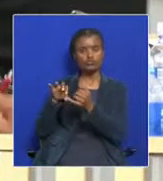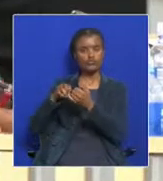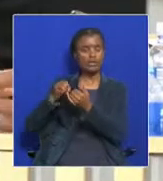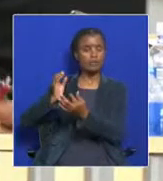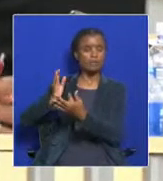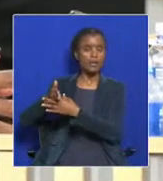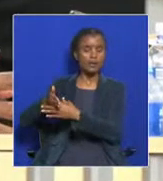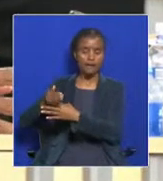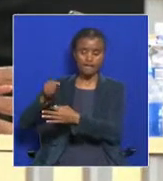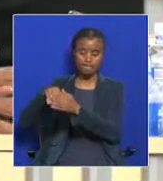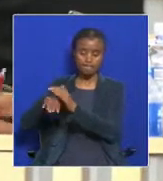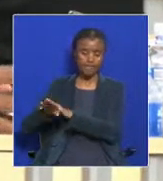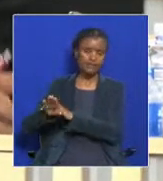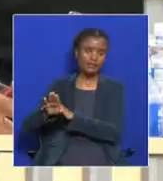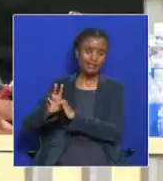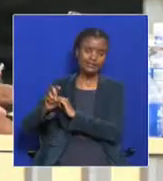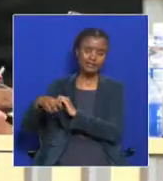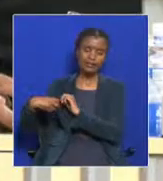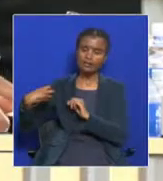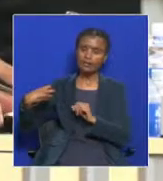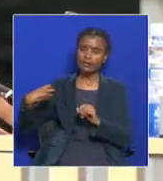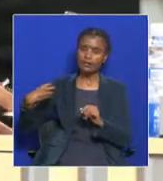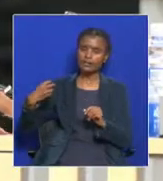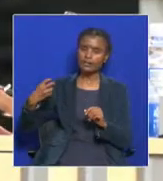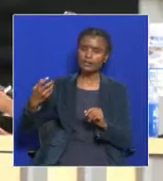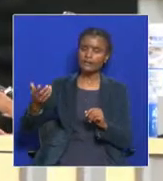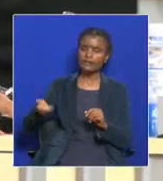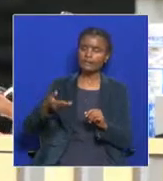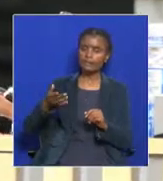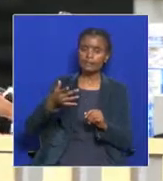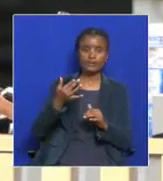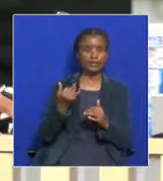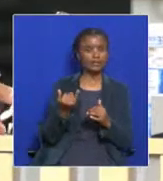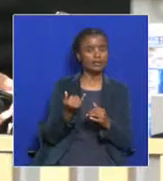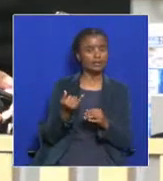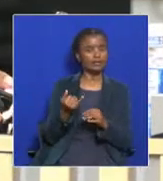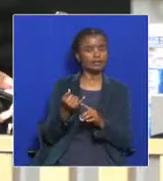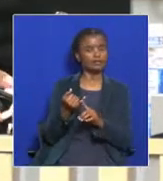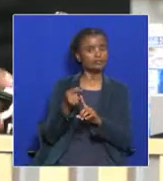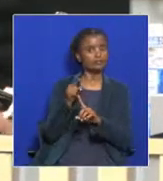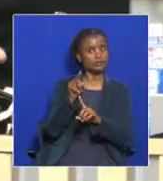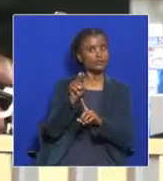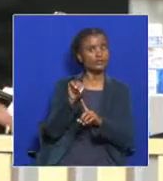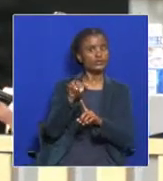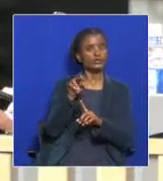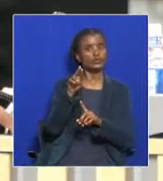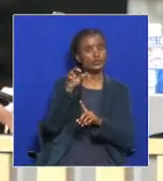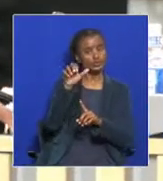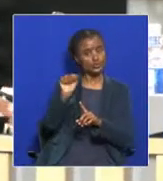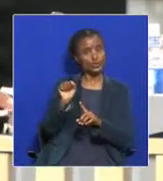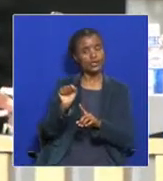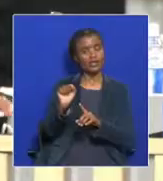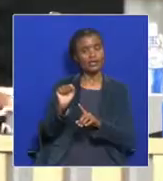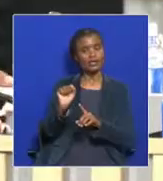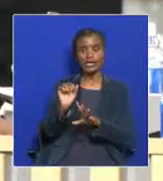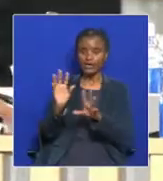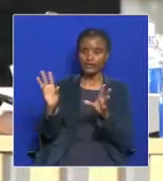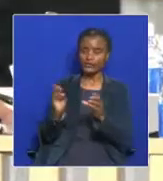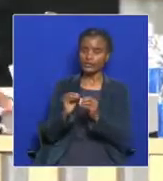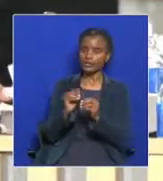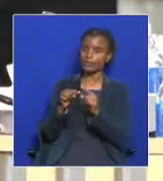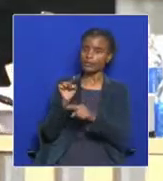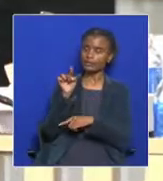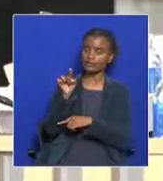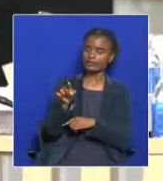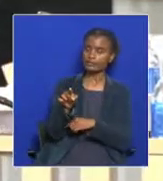It's as if this is Brigadier Nuswa's show, and we will ask him that. So I think whatever answer